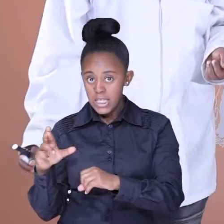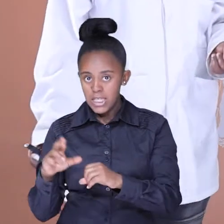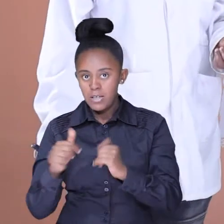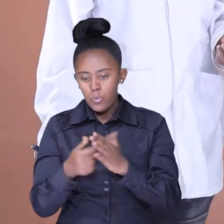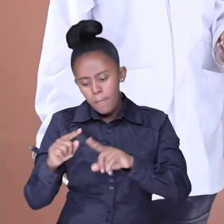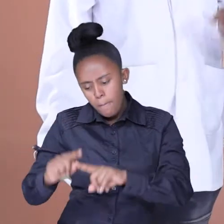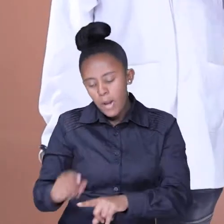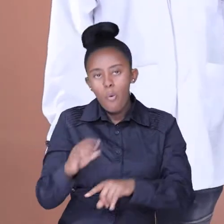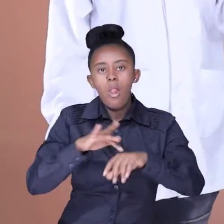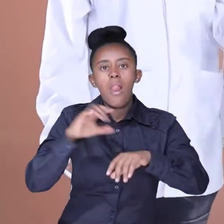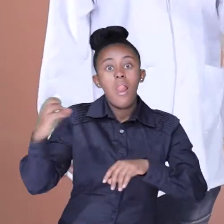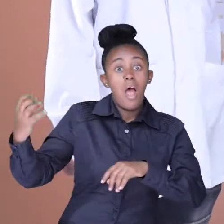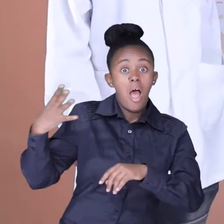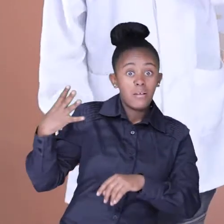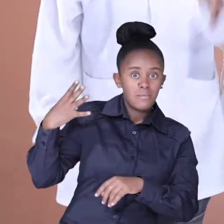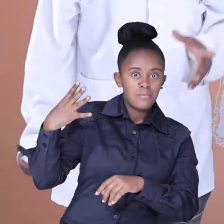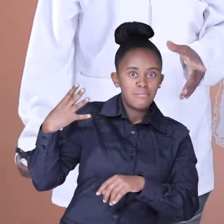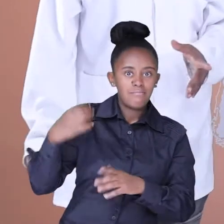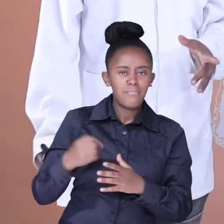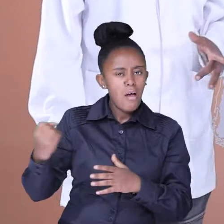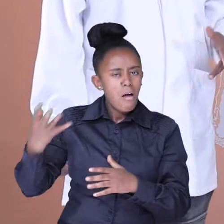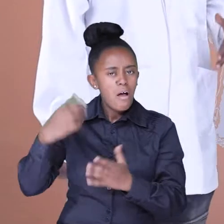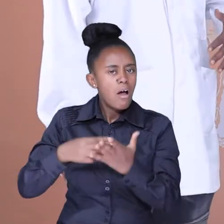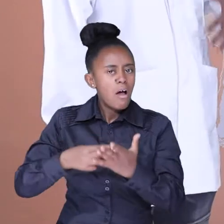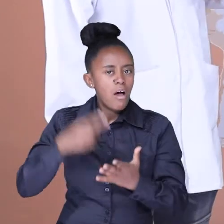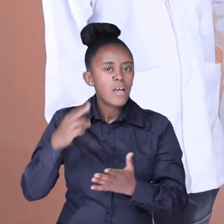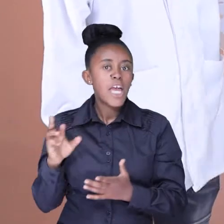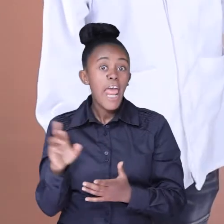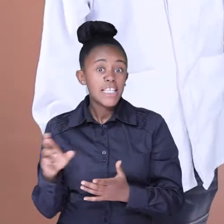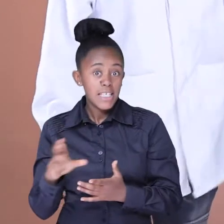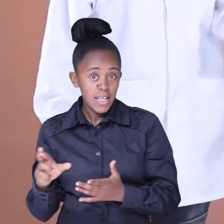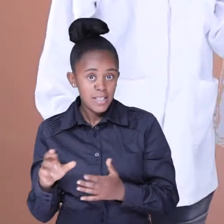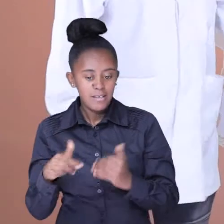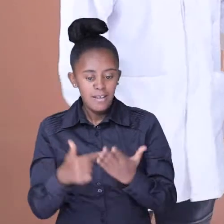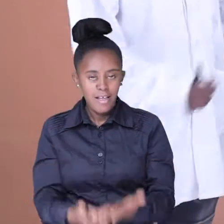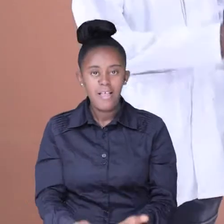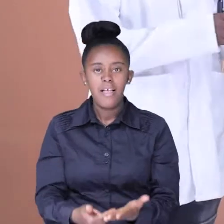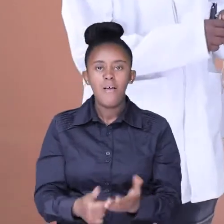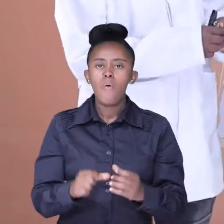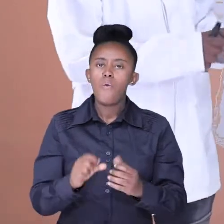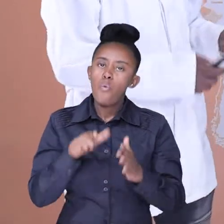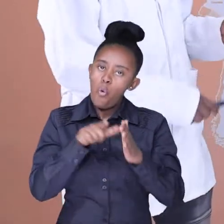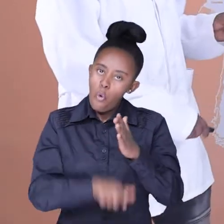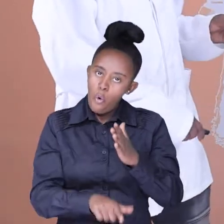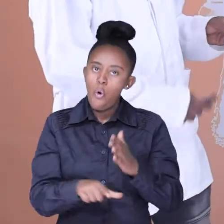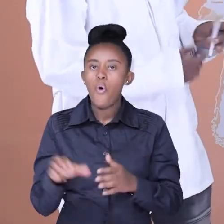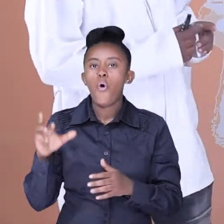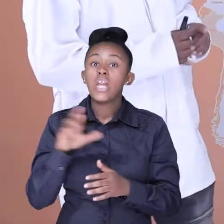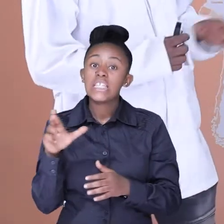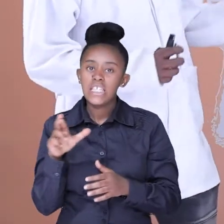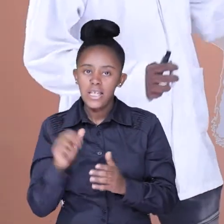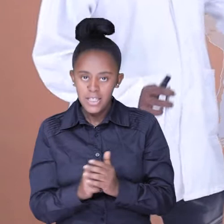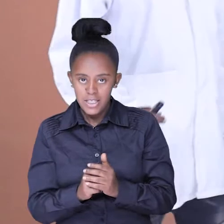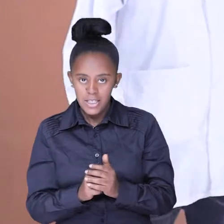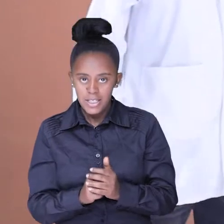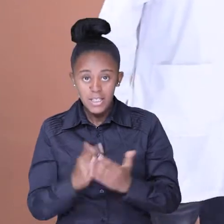light. In the dark it has high resistance. When it has a light, it's low resistance.